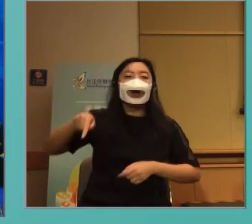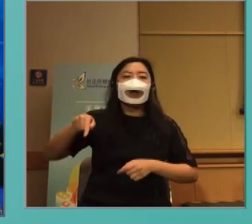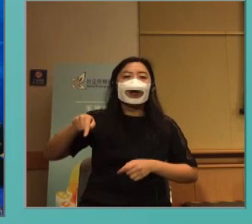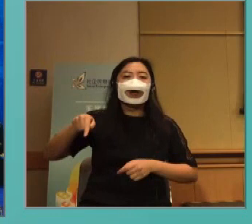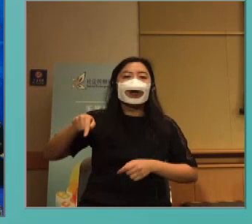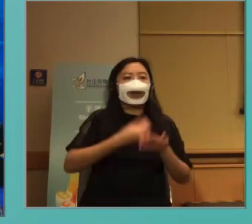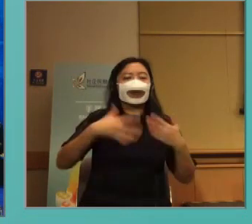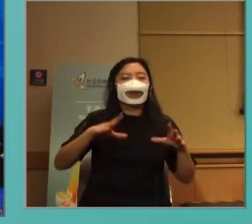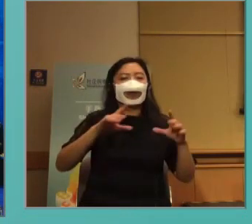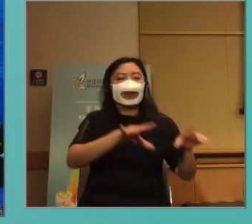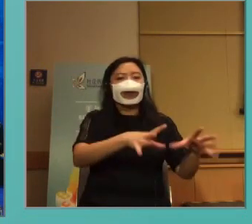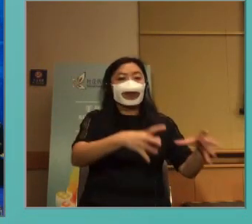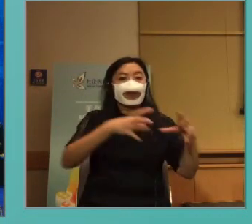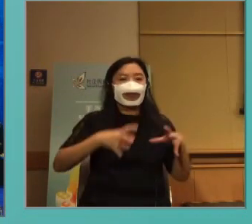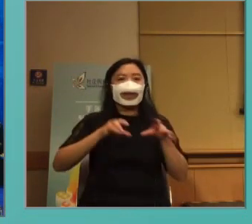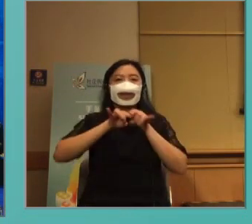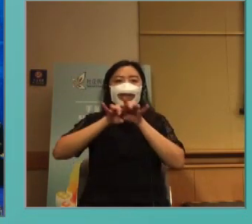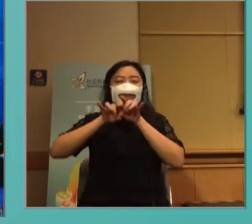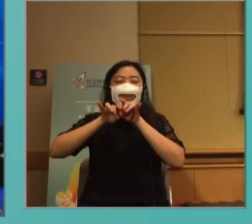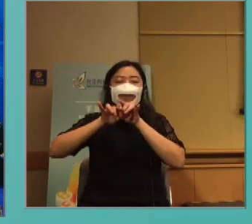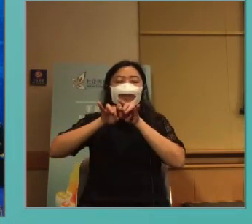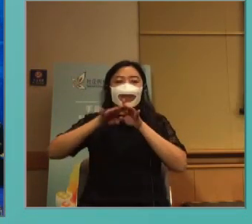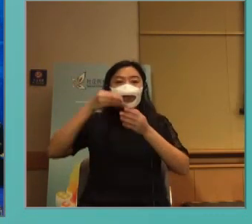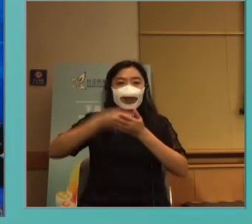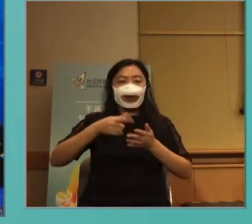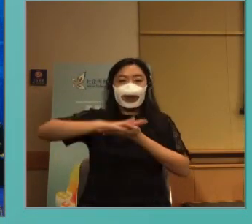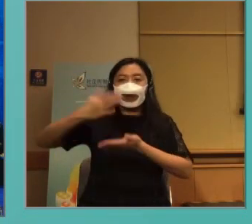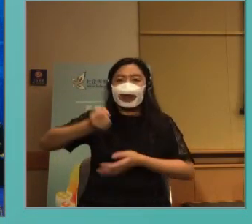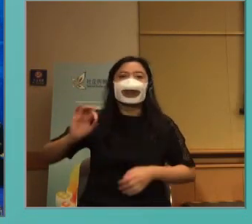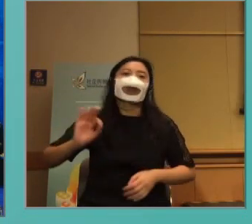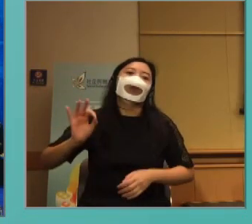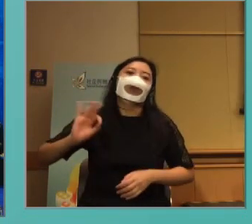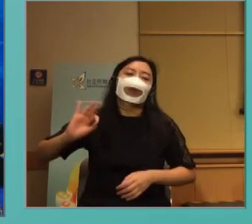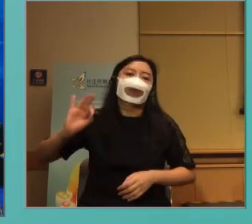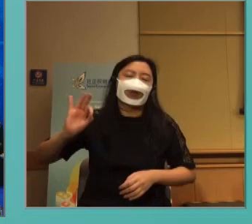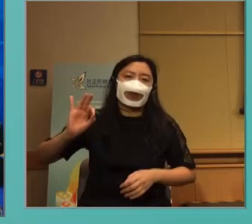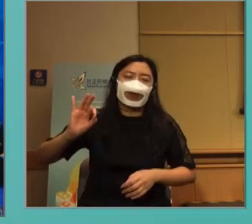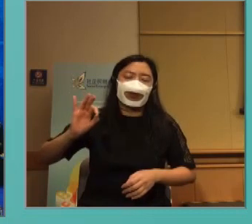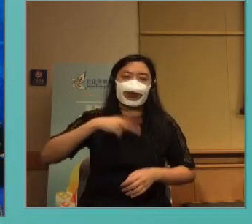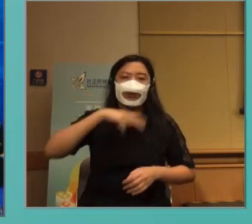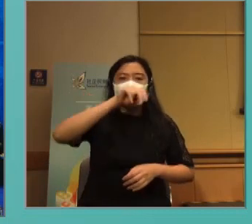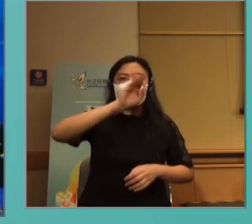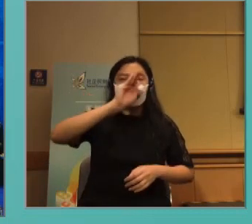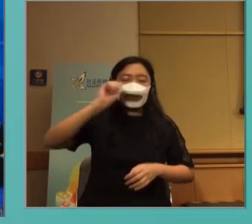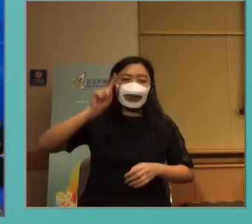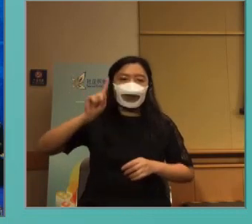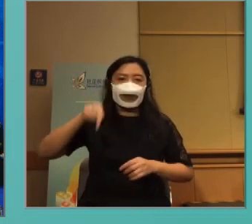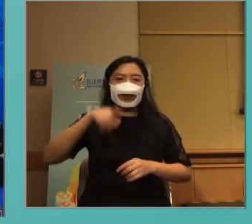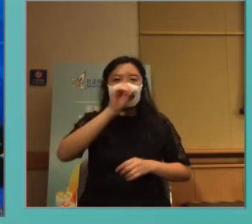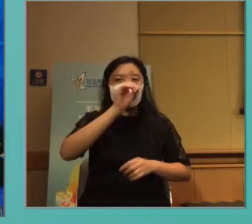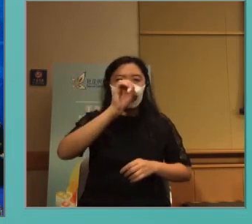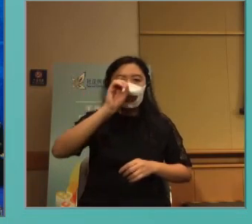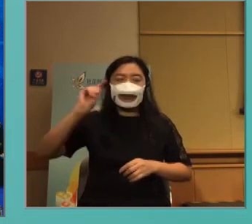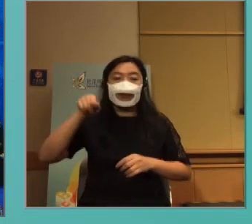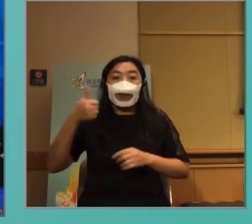One of the things that advantages behind utilizing NFT or DOTs in these transactions is that you can actually have